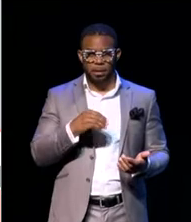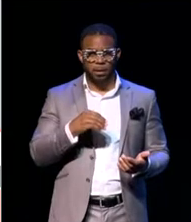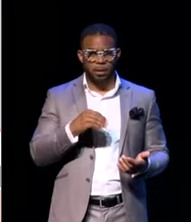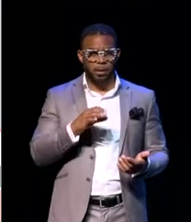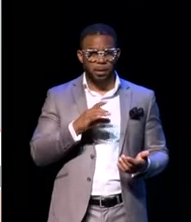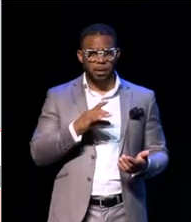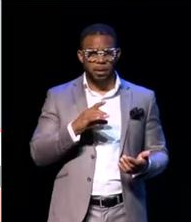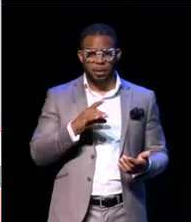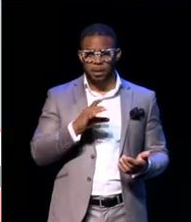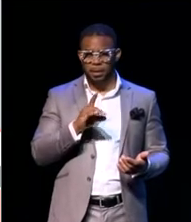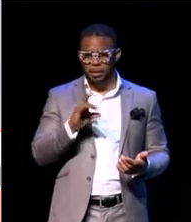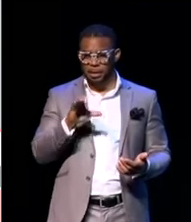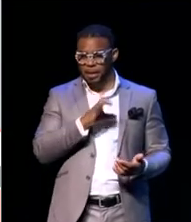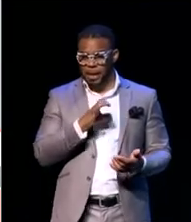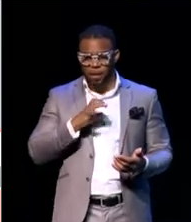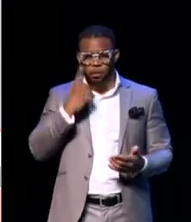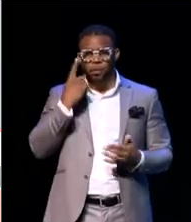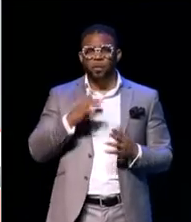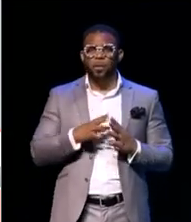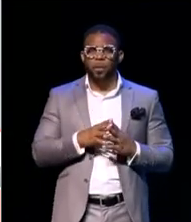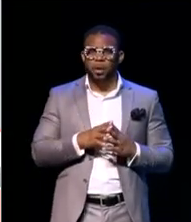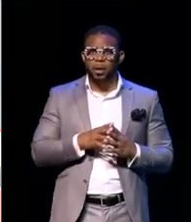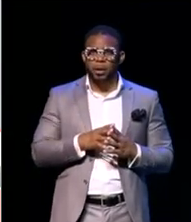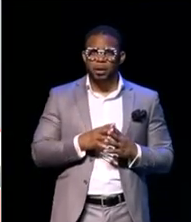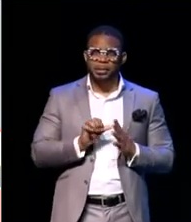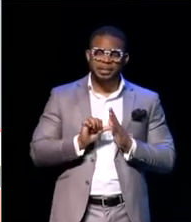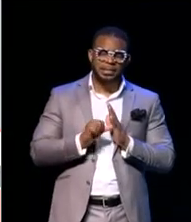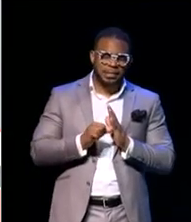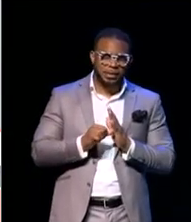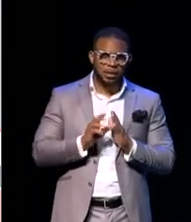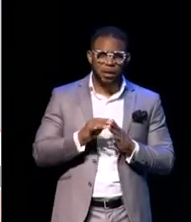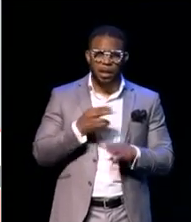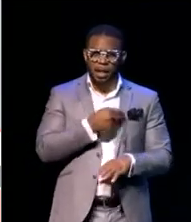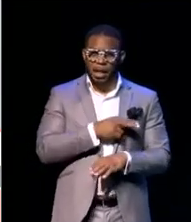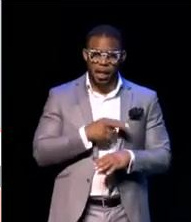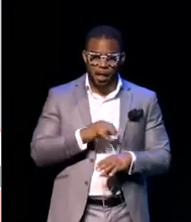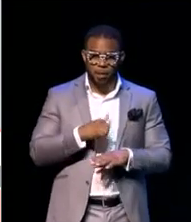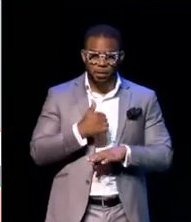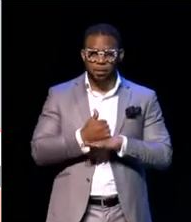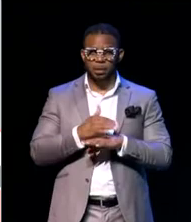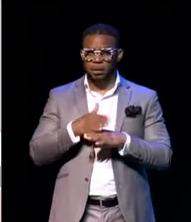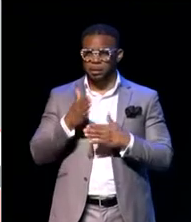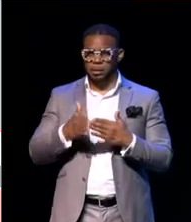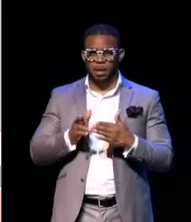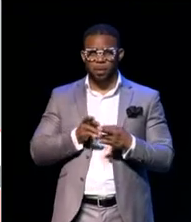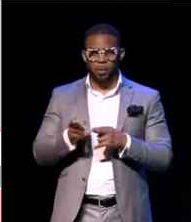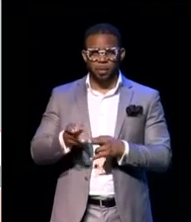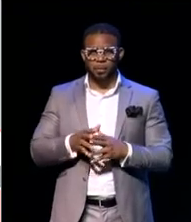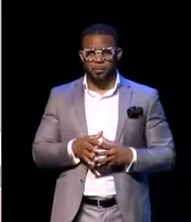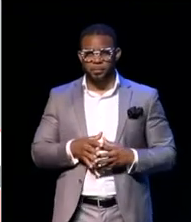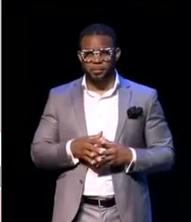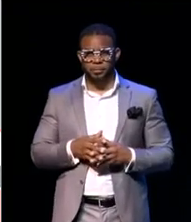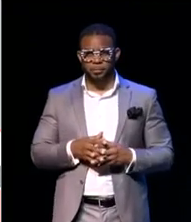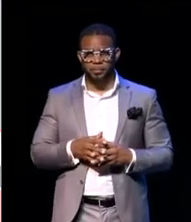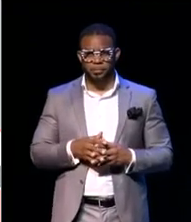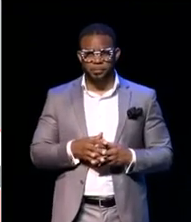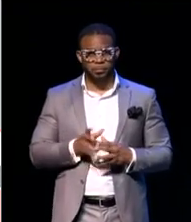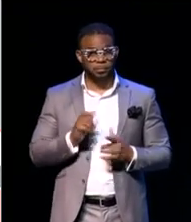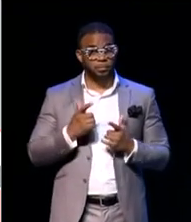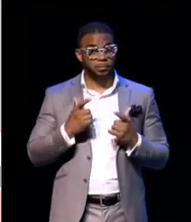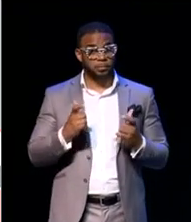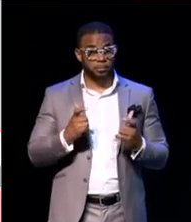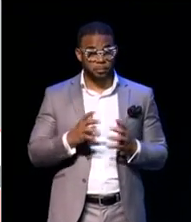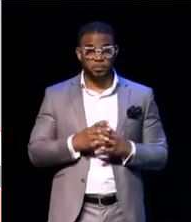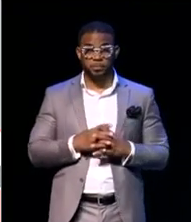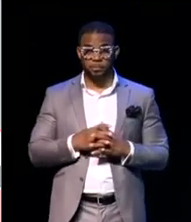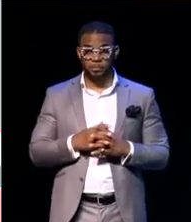the council for insisting on a hospital on this side of the river. That's